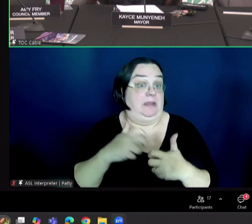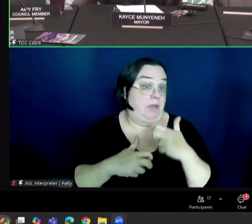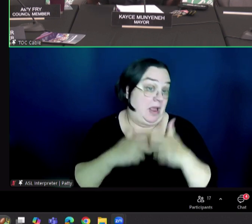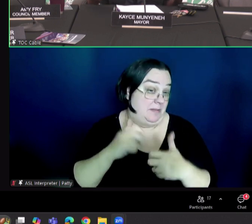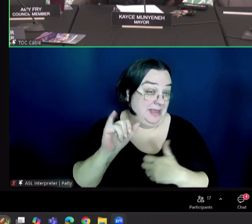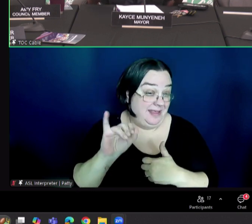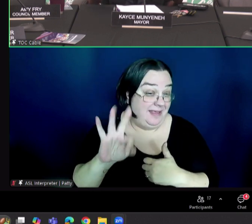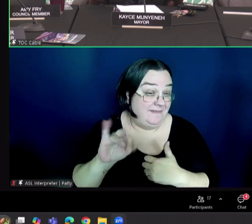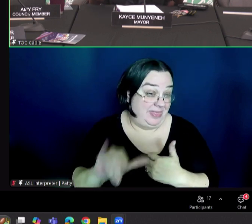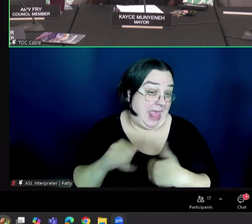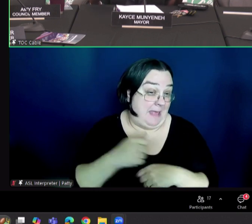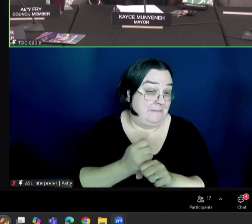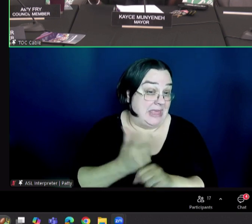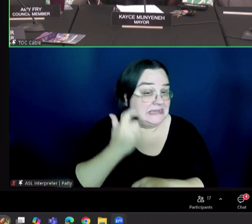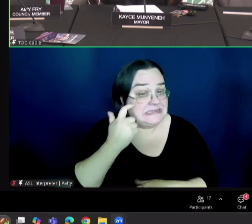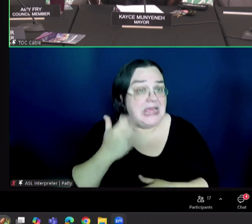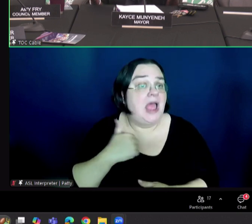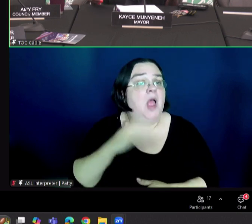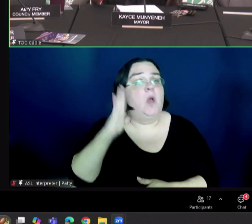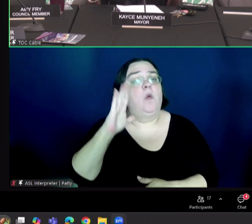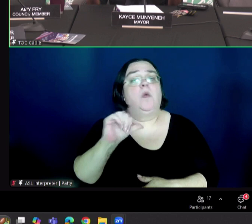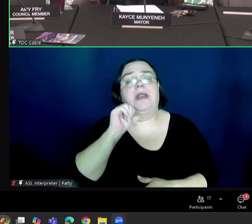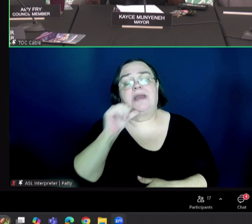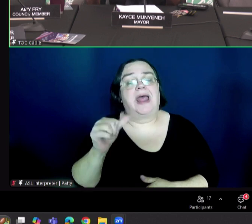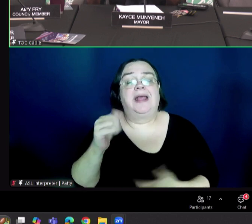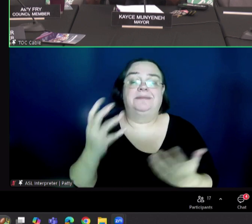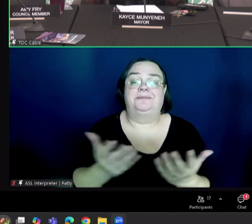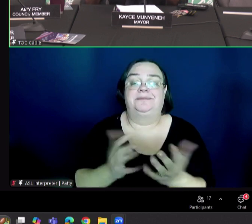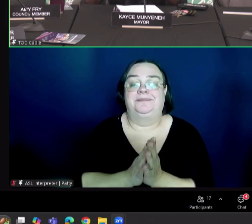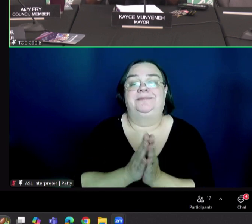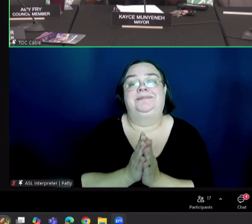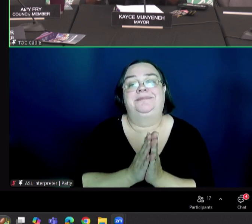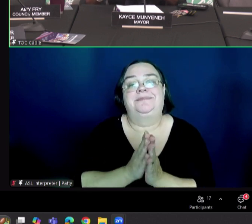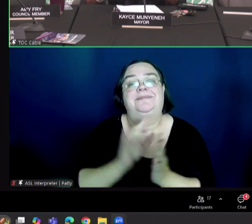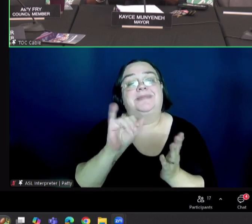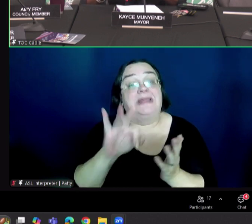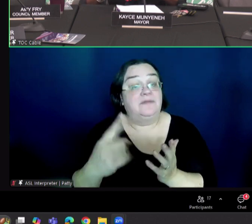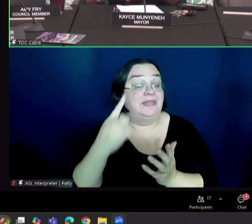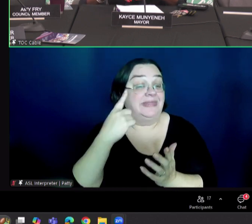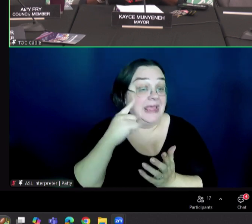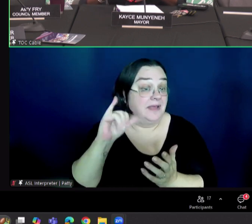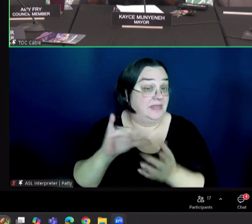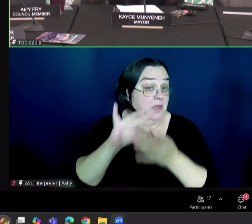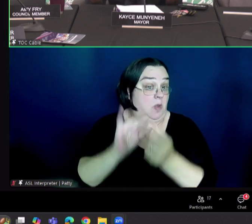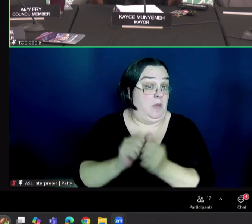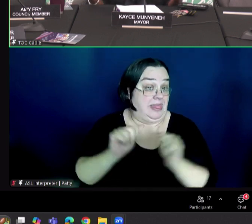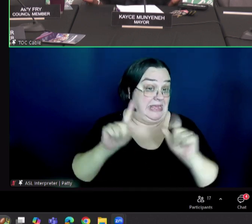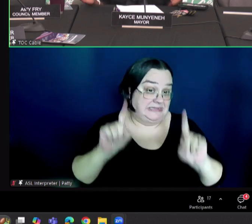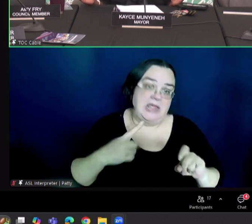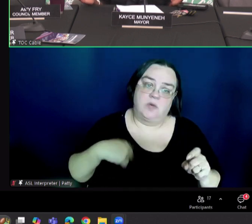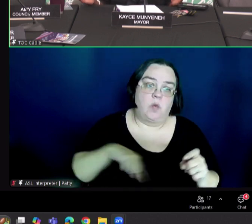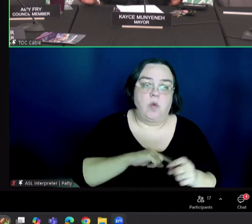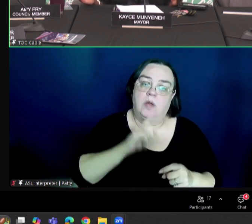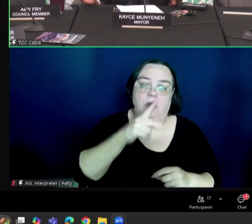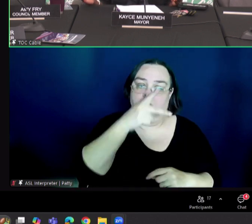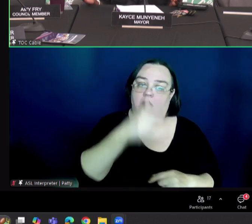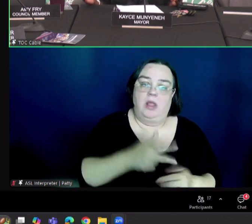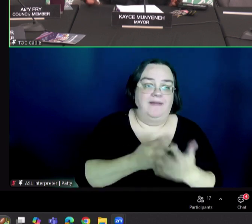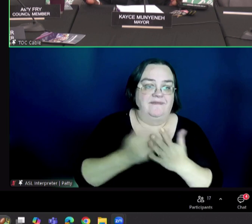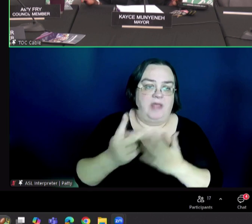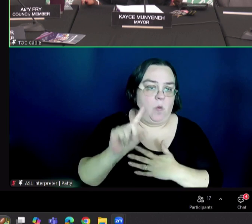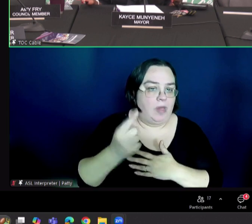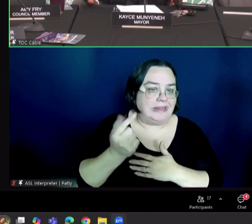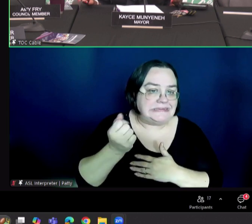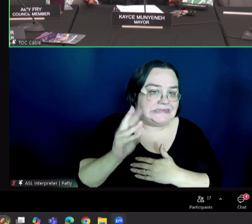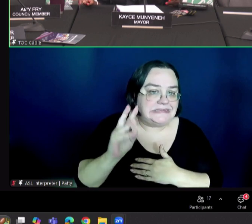think that this is, like, if you think of this in terms of a test, we failed miserably, right? Only 16% of the people